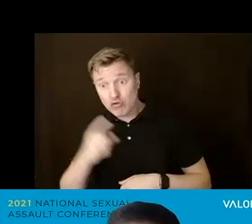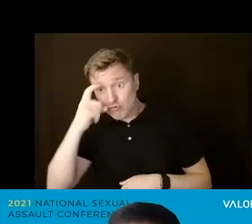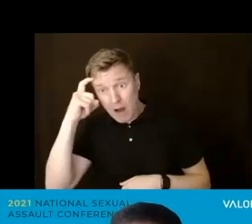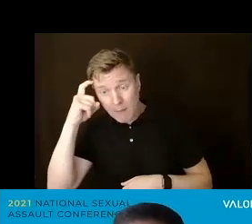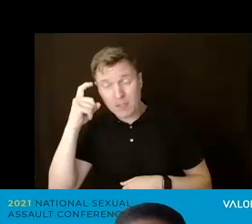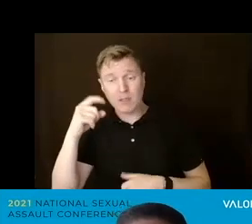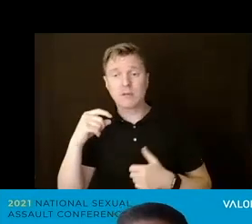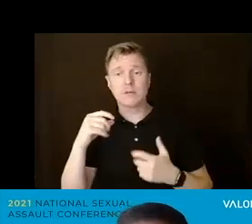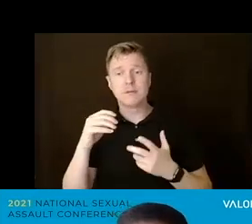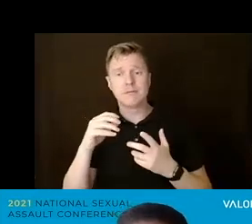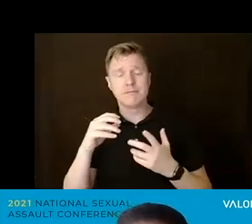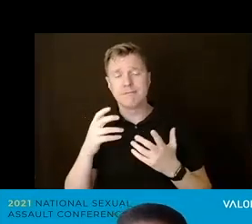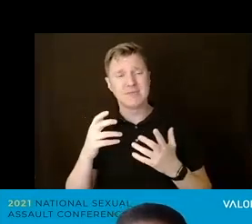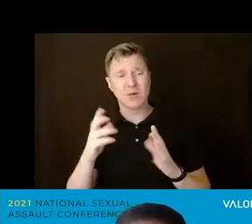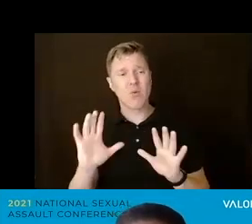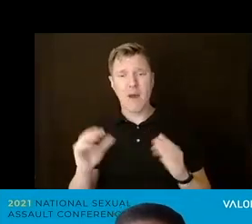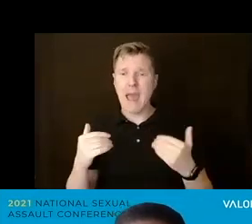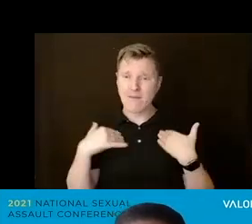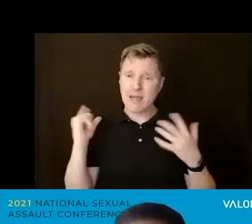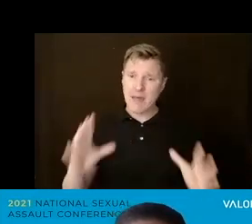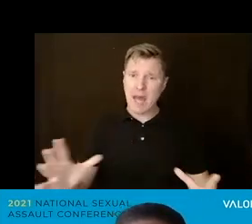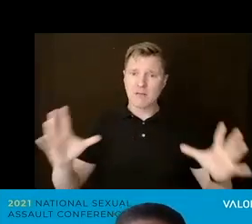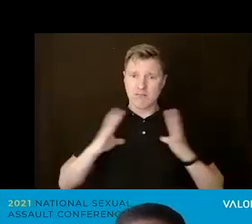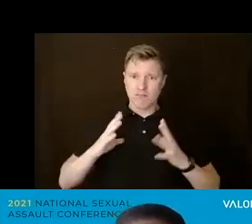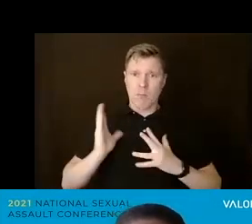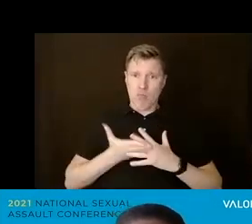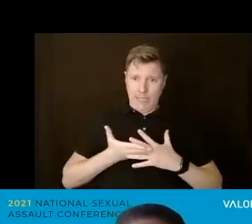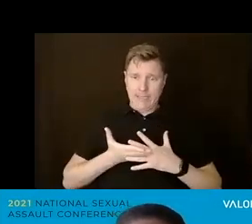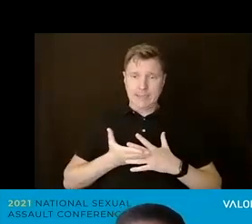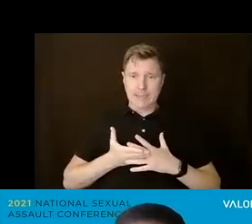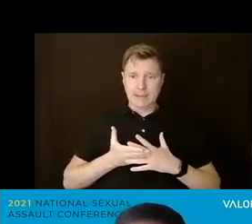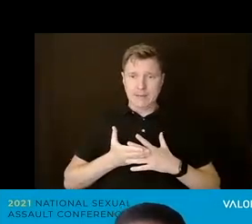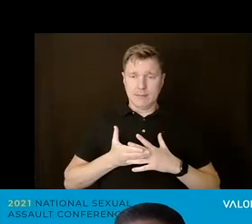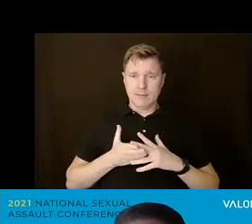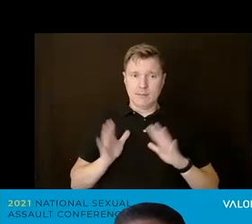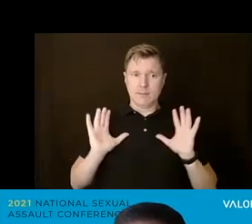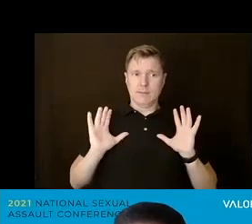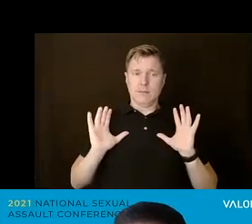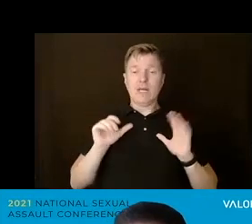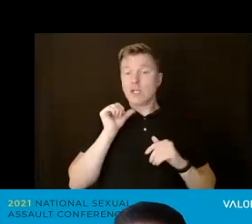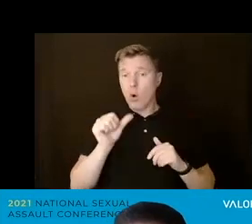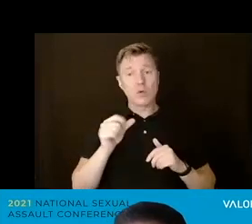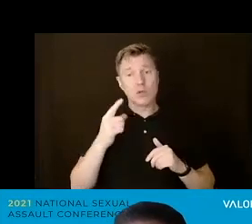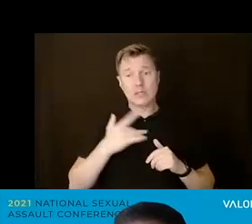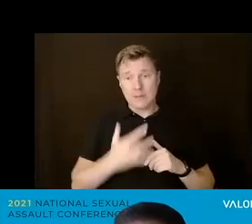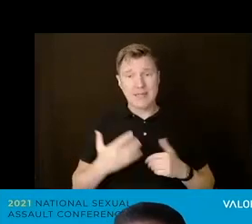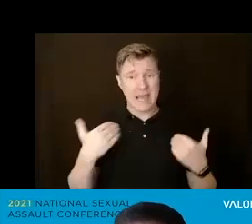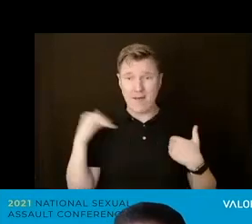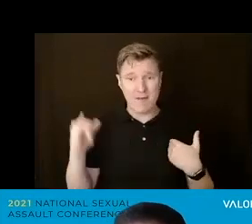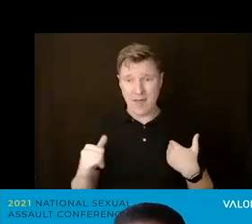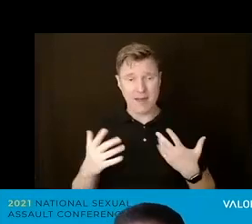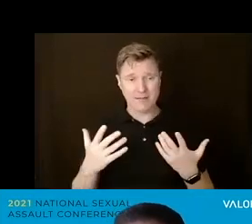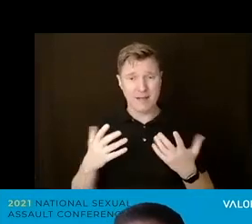work. And having sabbaticals is not something that we've really had the luxury of thinking about.